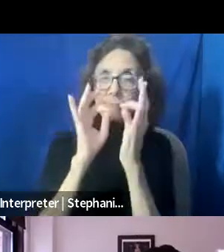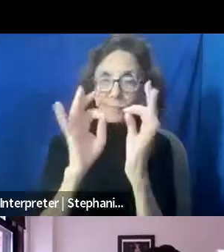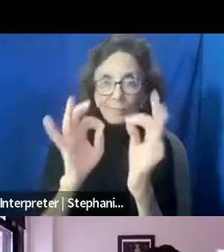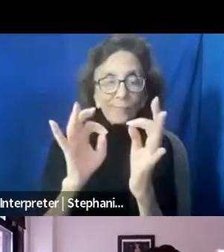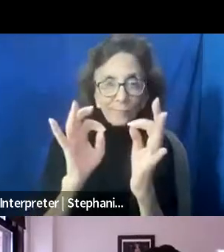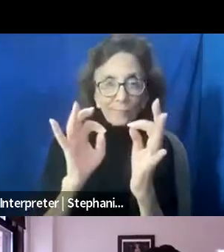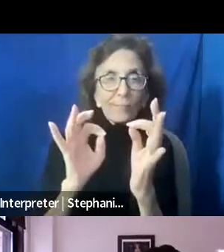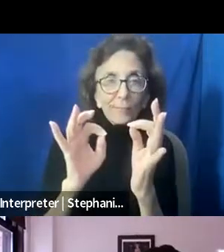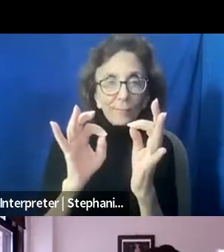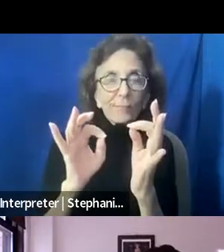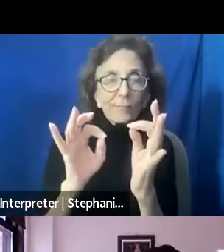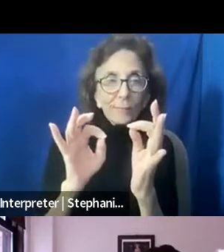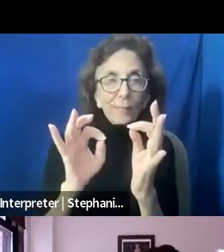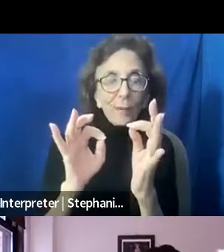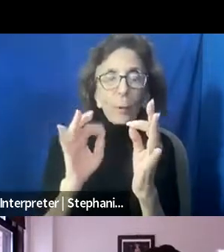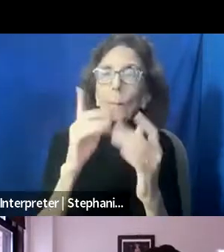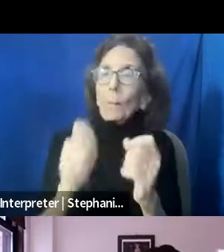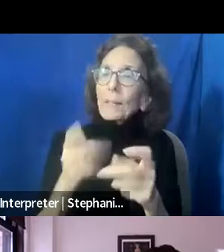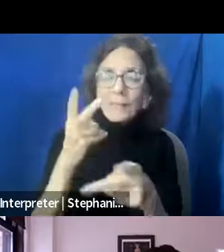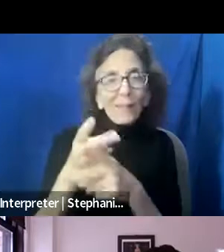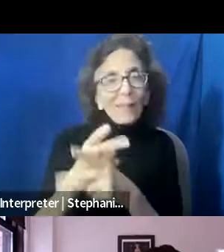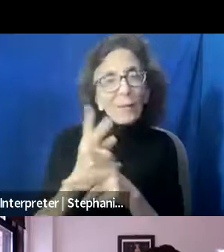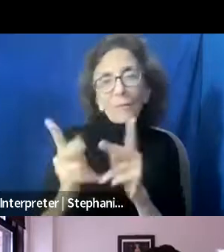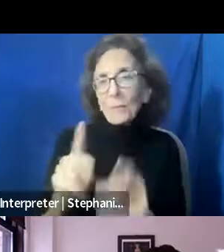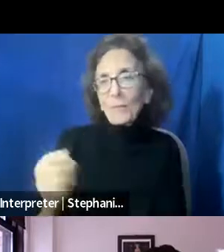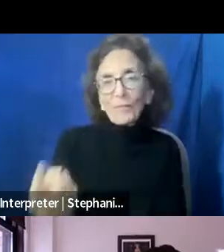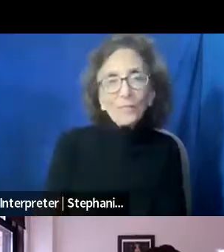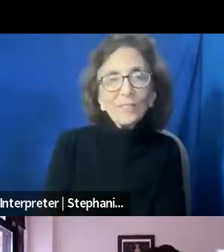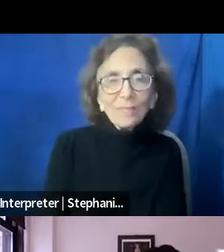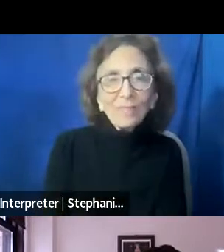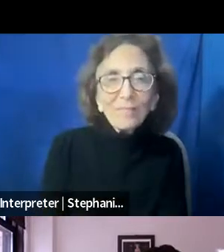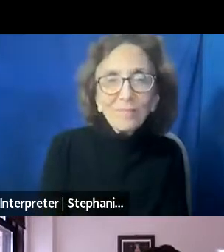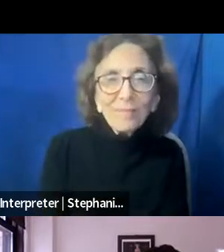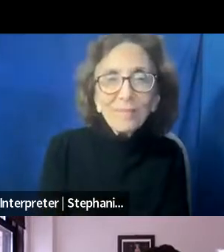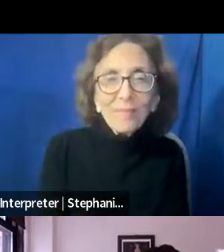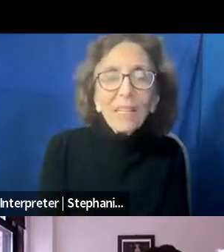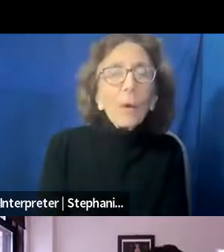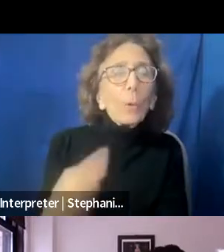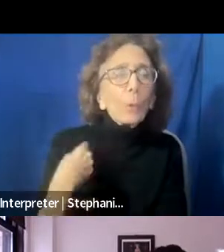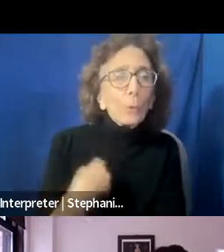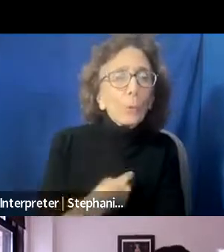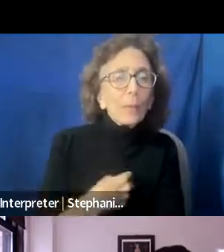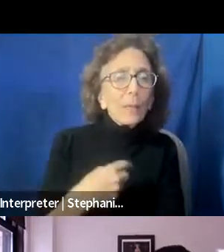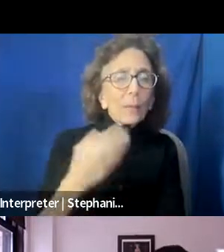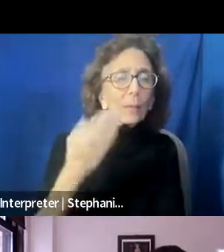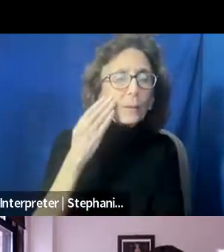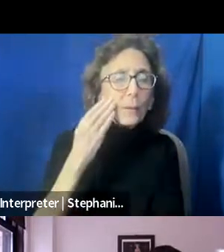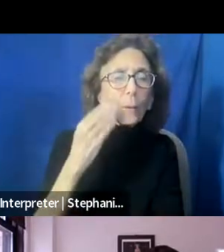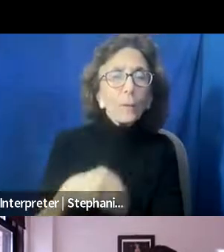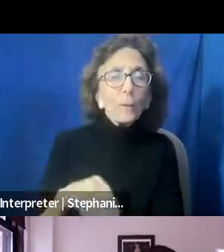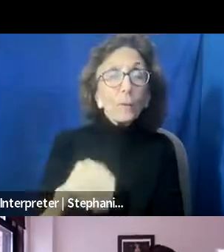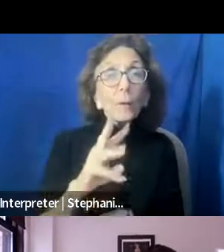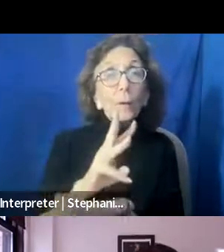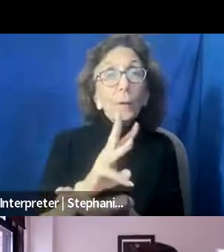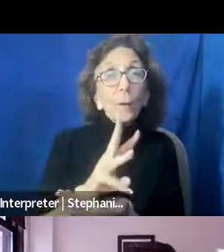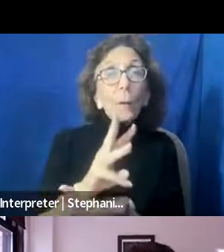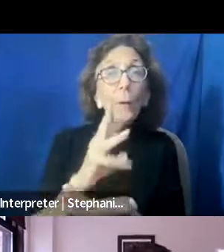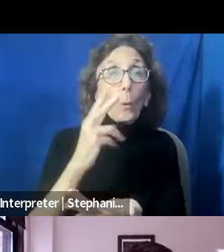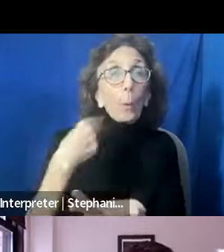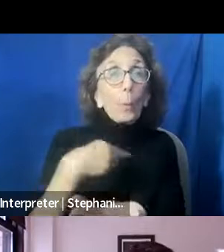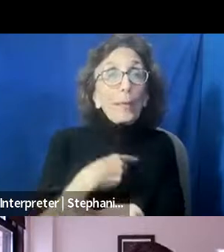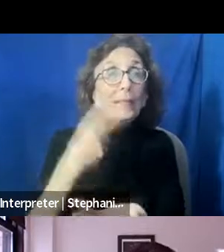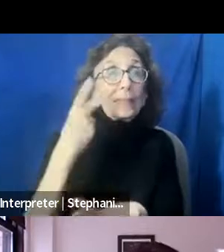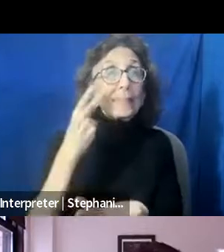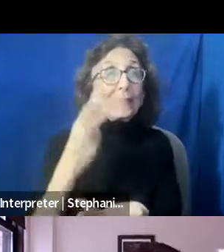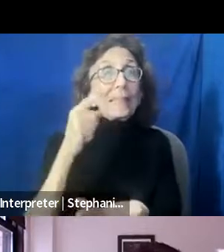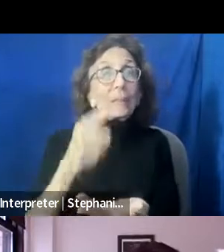We have to take care of the people first. And, you know, I think we're all familiar with the We See You document,